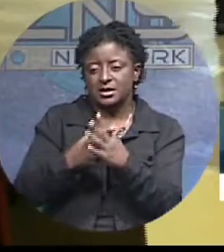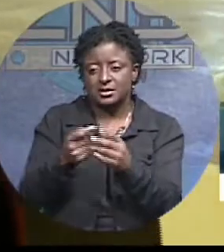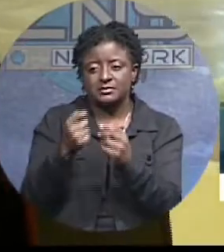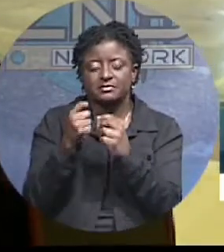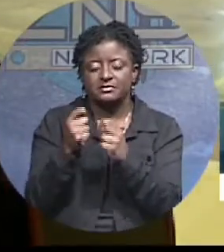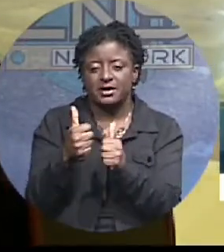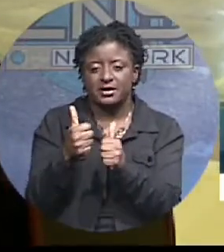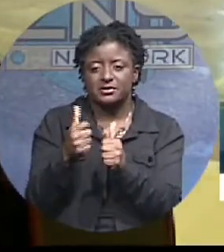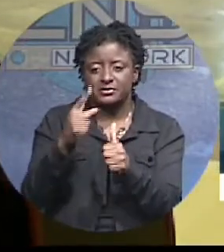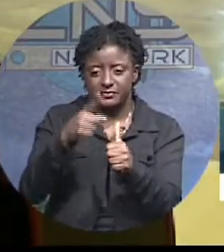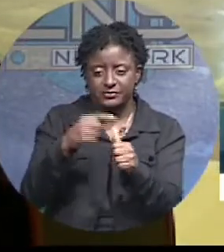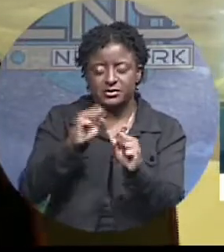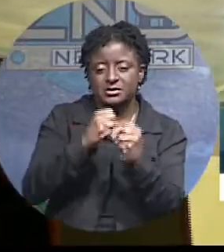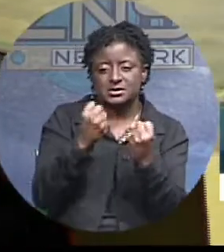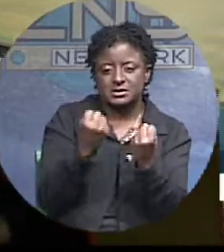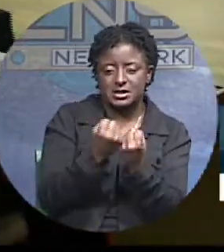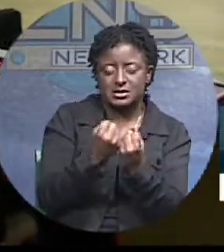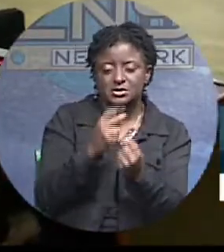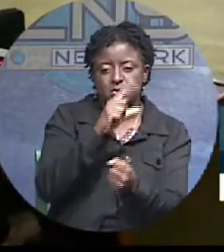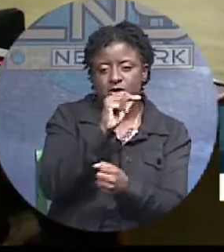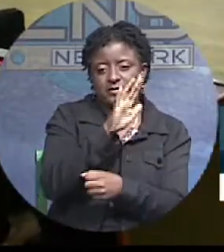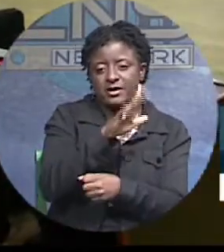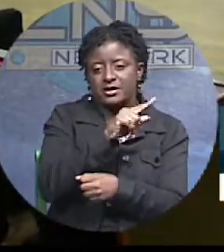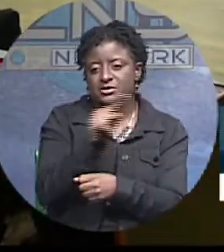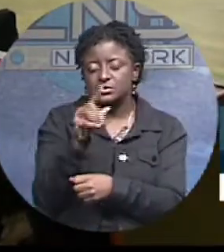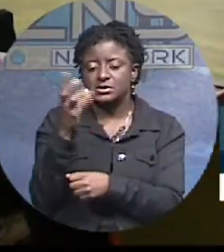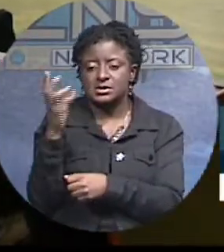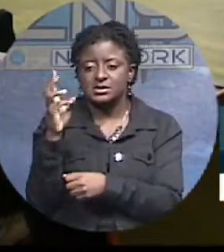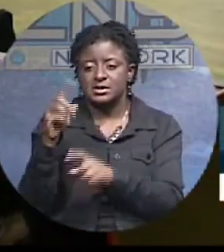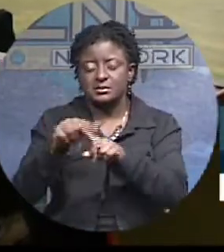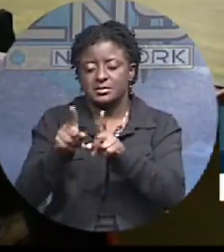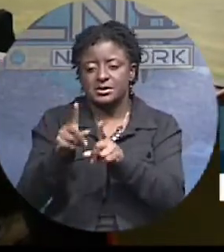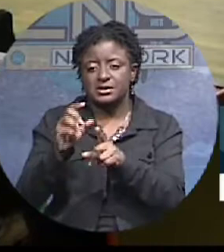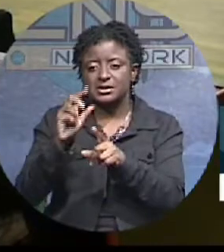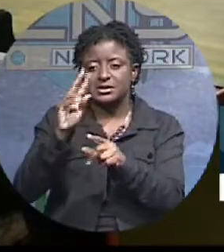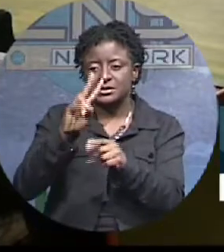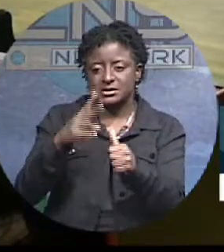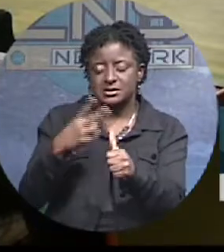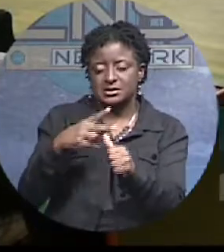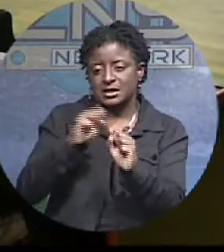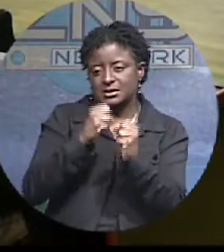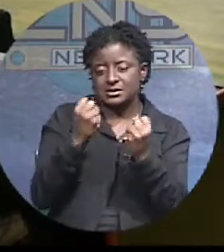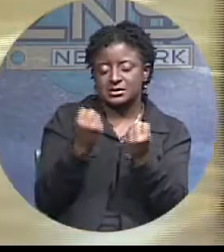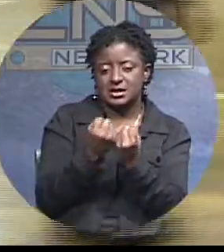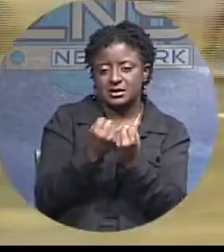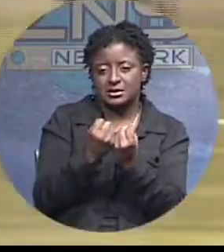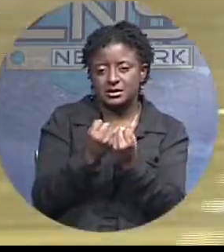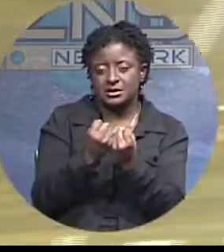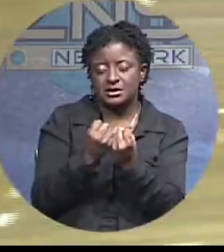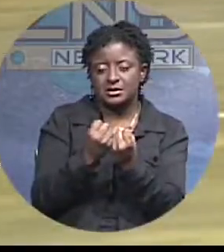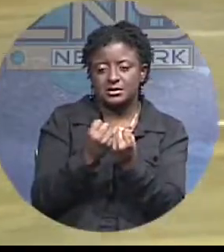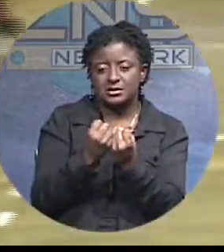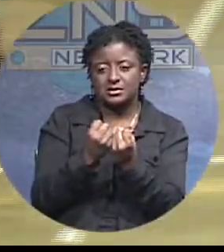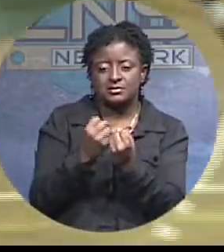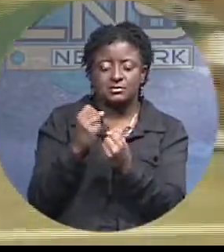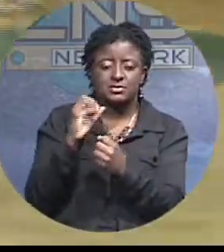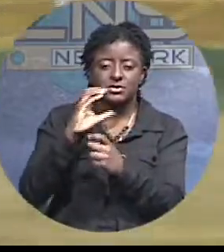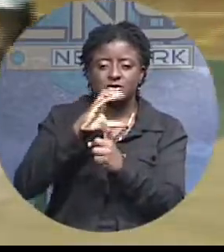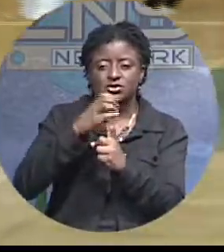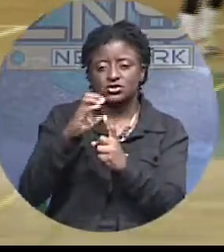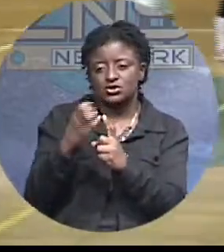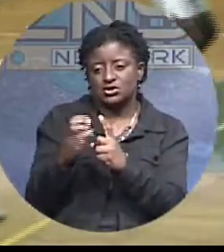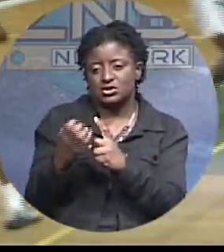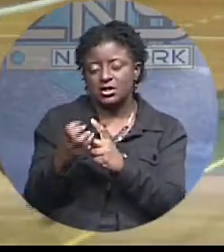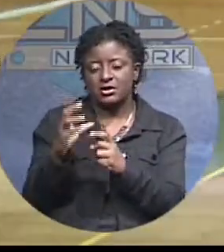win, 25-16. However, in the second set, the Cherry Bombs pulled out a close 26-24 win. The Vixens